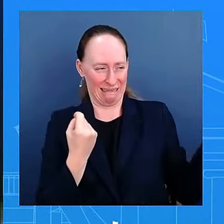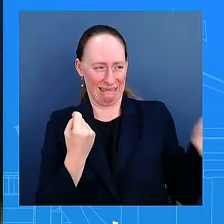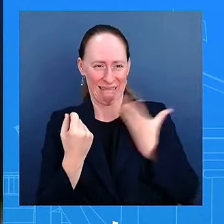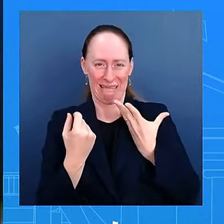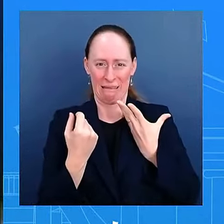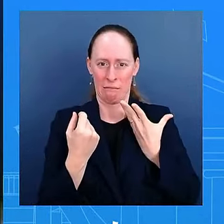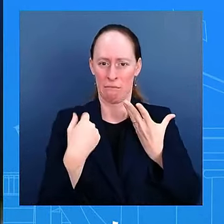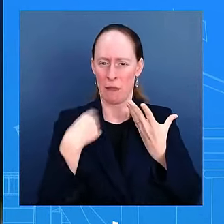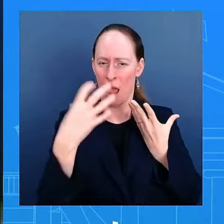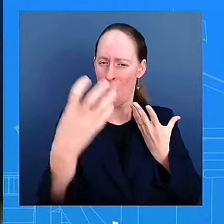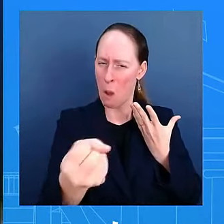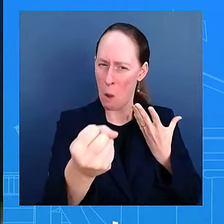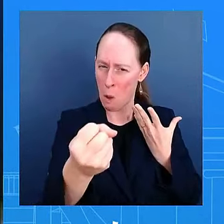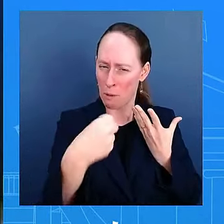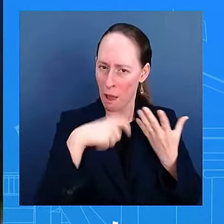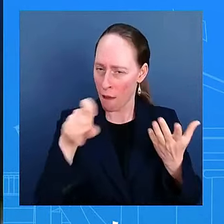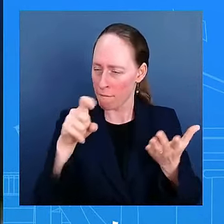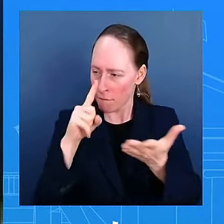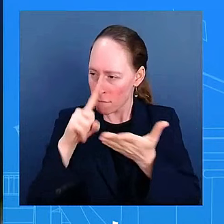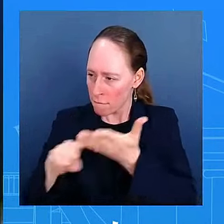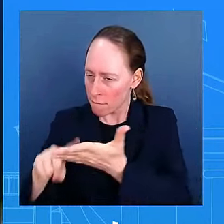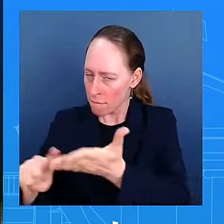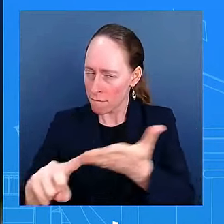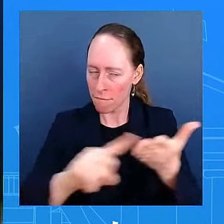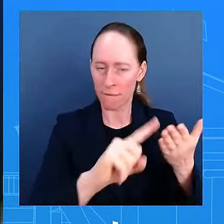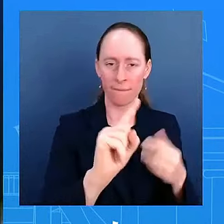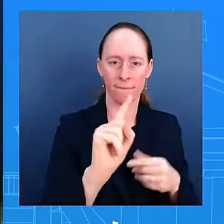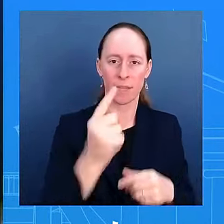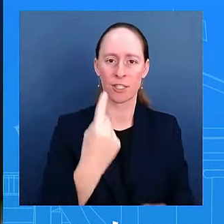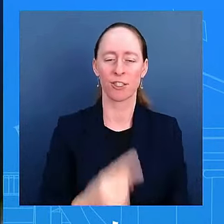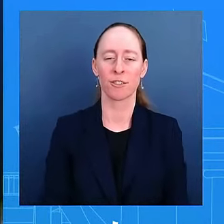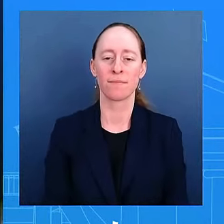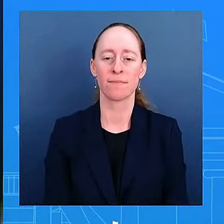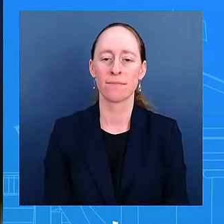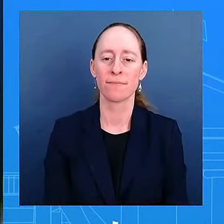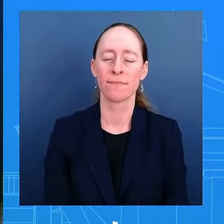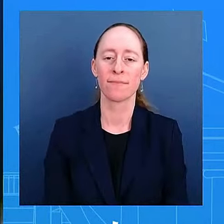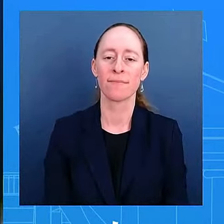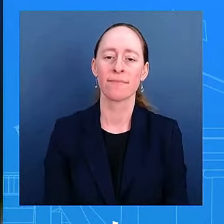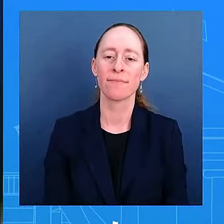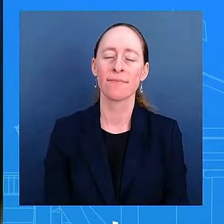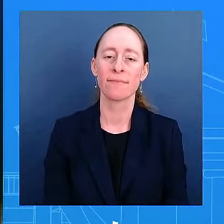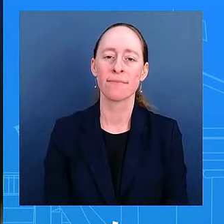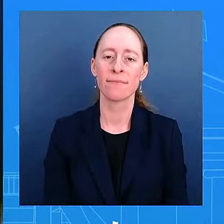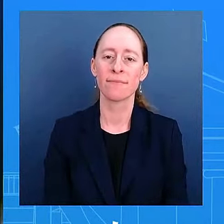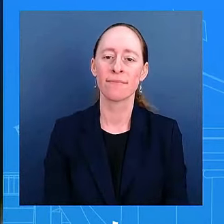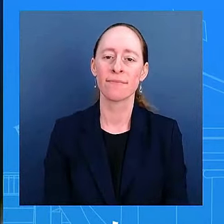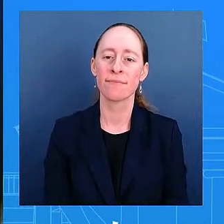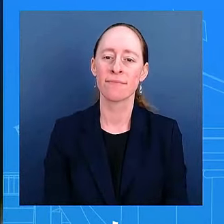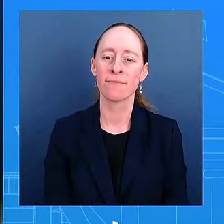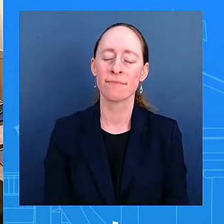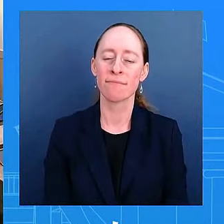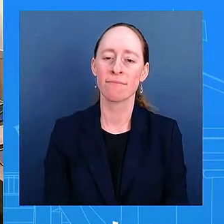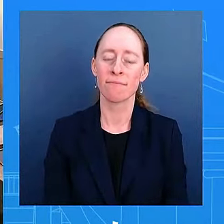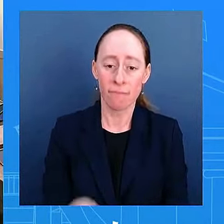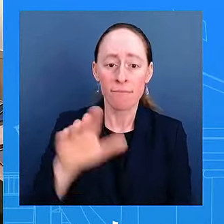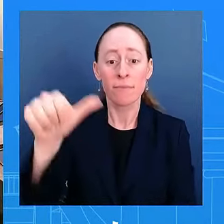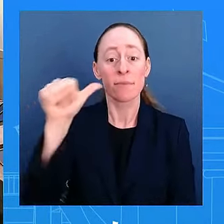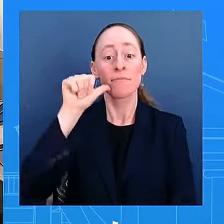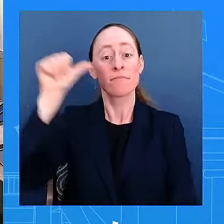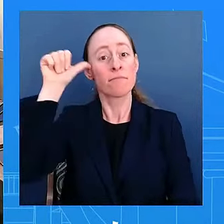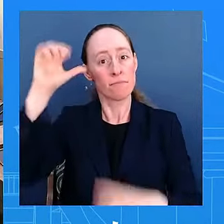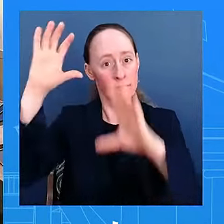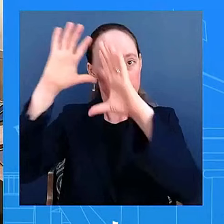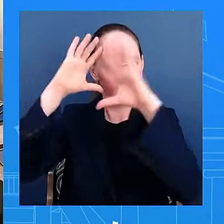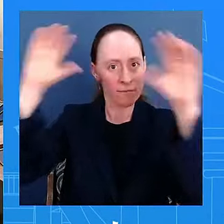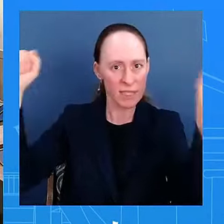respond. Okay, Danny. Thanks, Karine. The readout of the president's call with Prime Minister Netanyahu yesterday said they'd be remain in